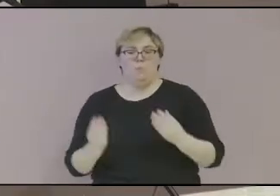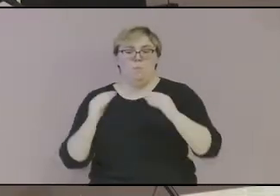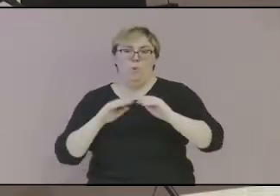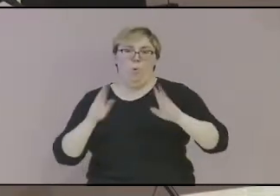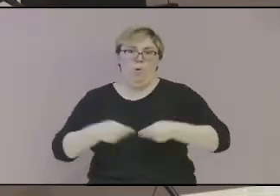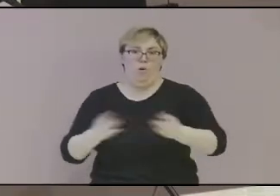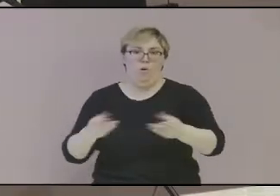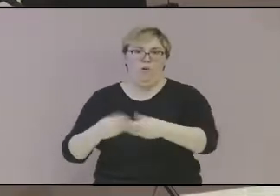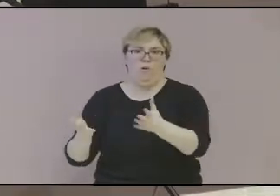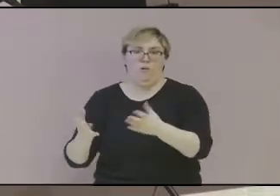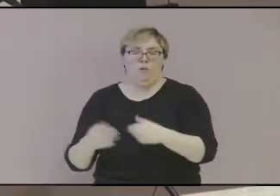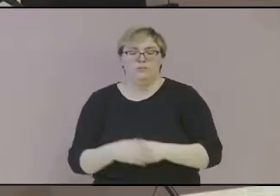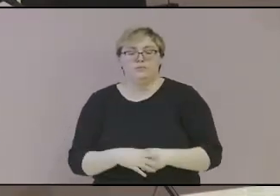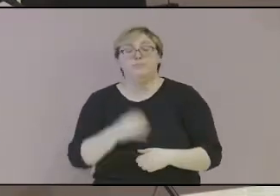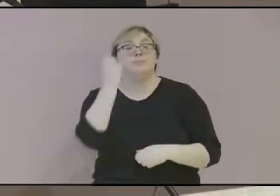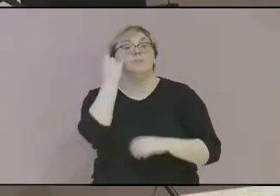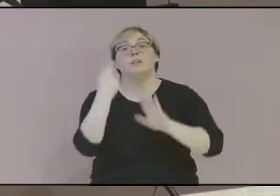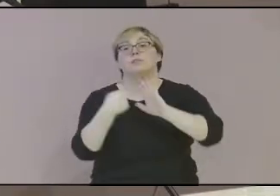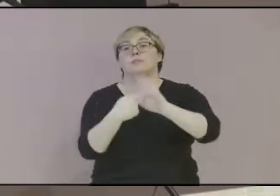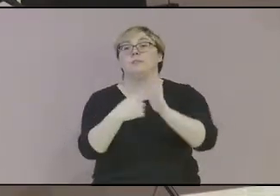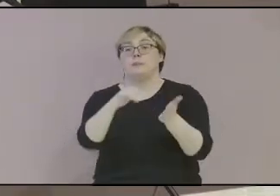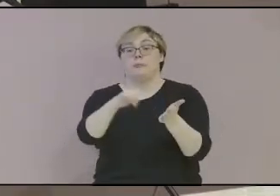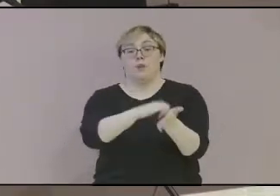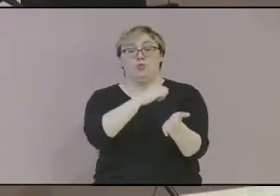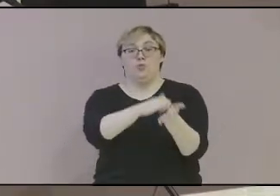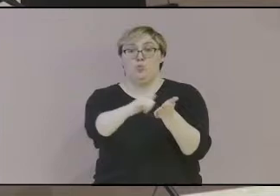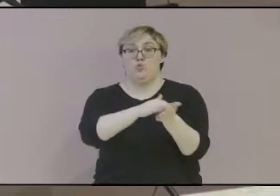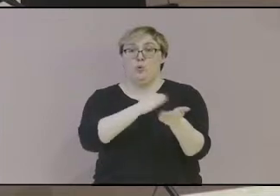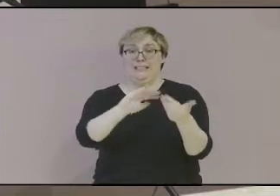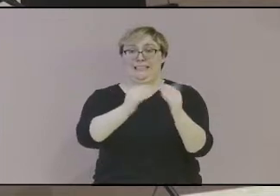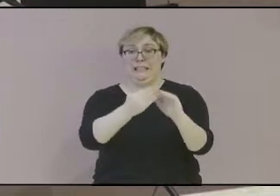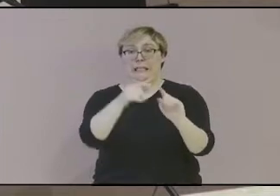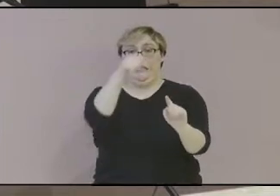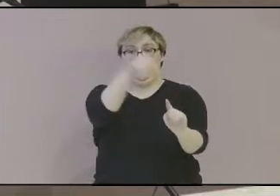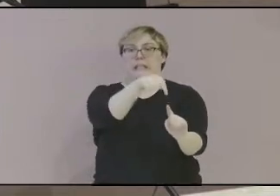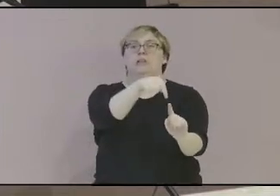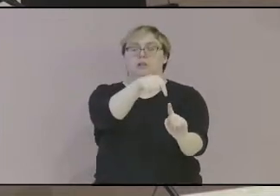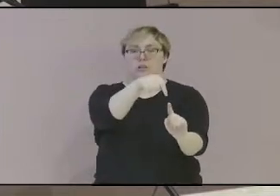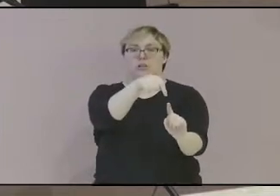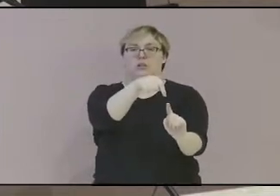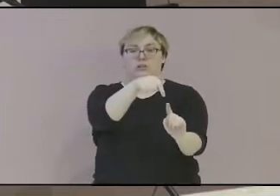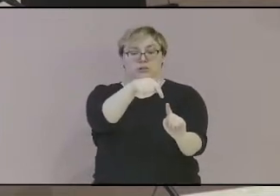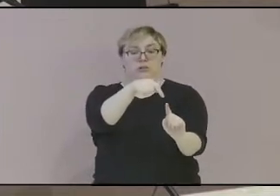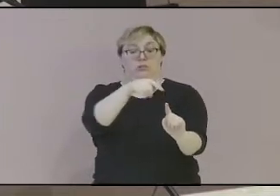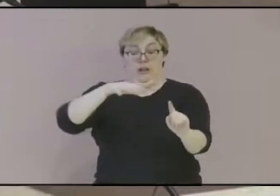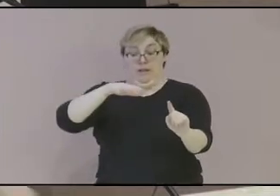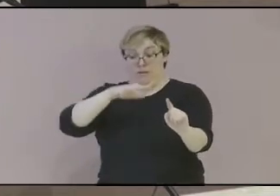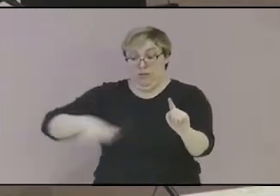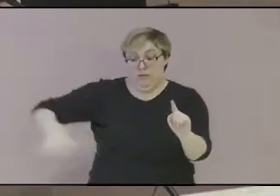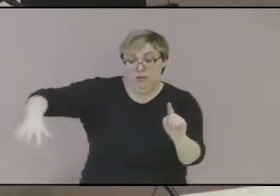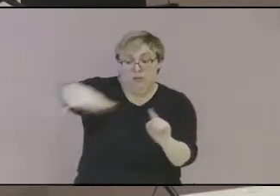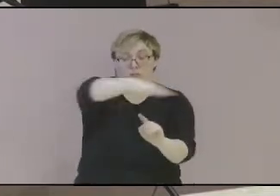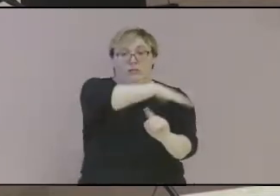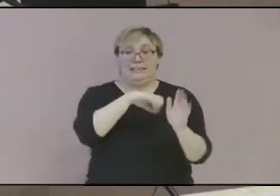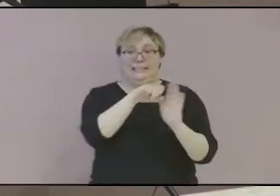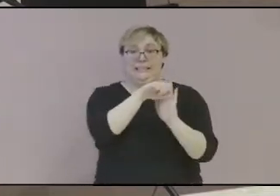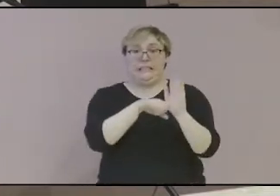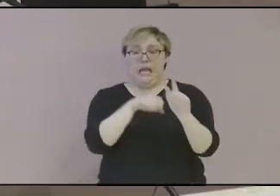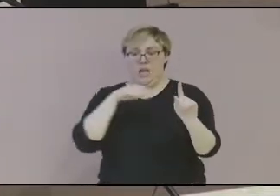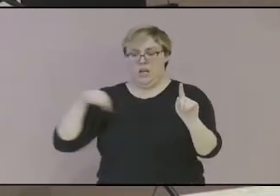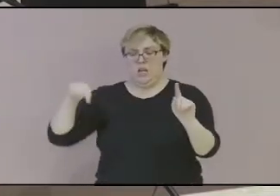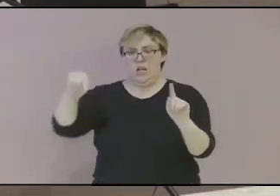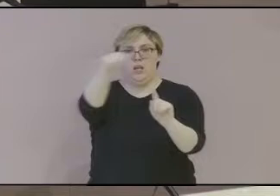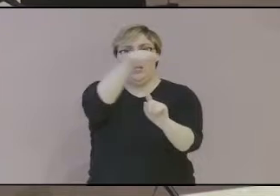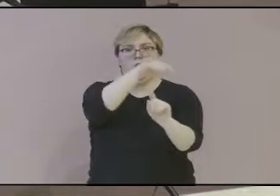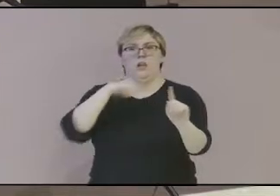York City was hit first, would rural hospitals have to transfer their ventilators to the city? How would they get their ventilators